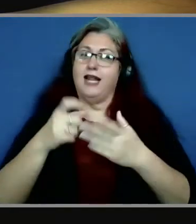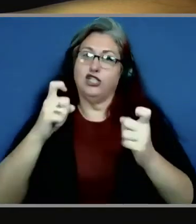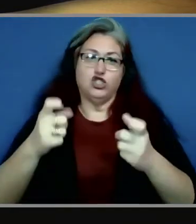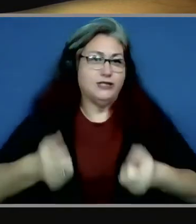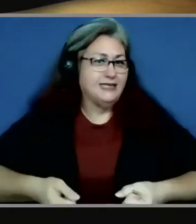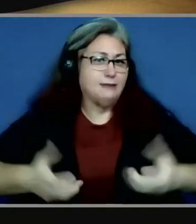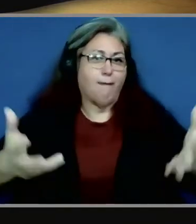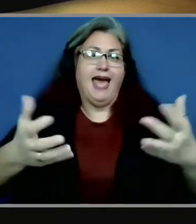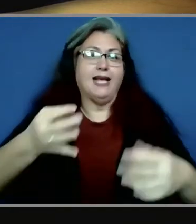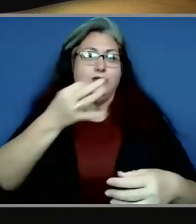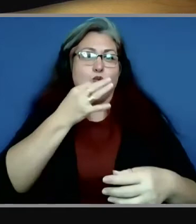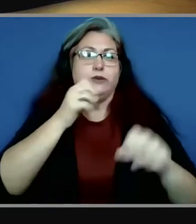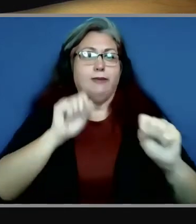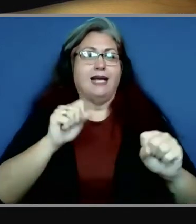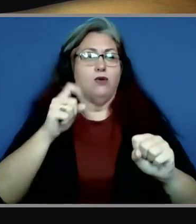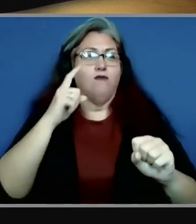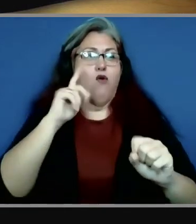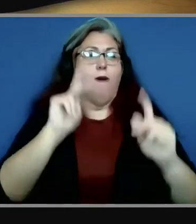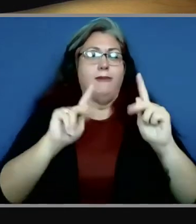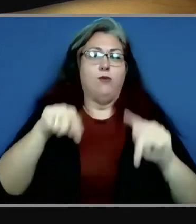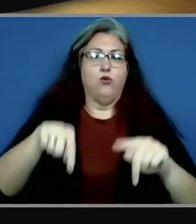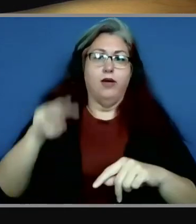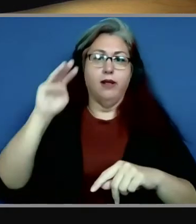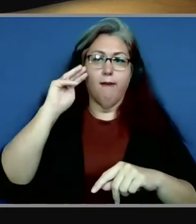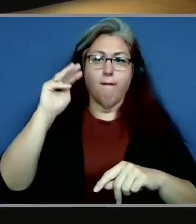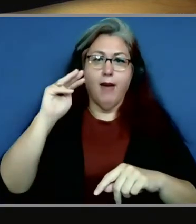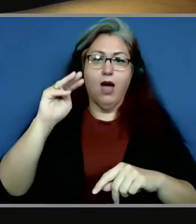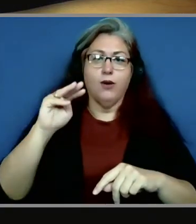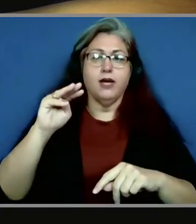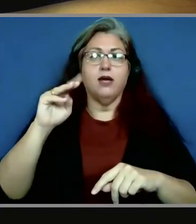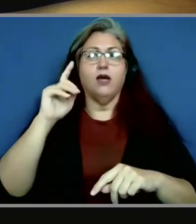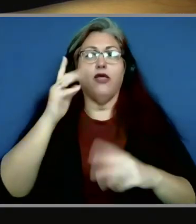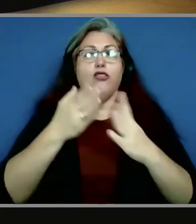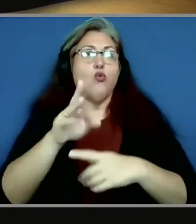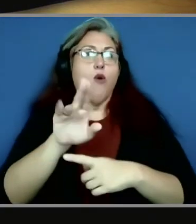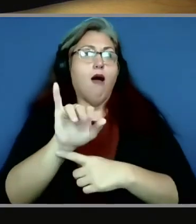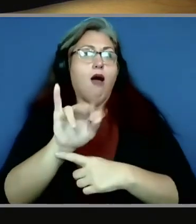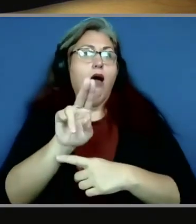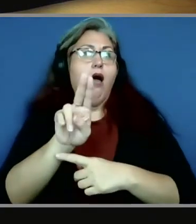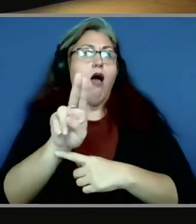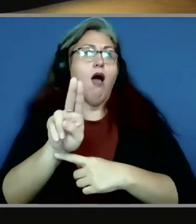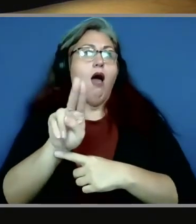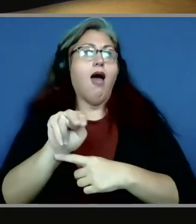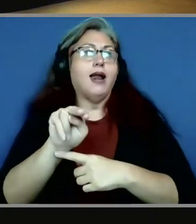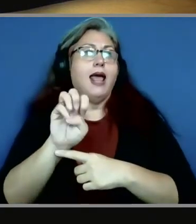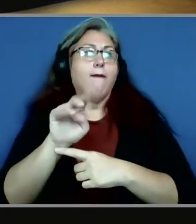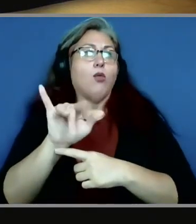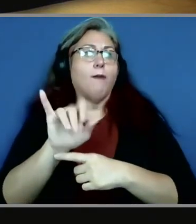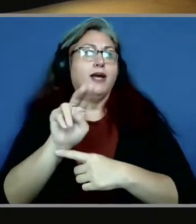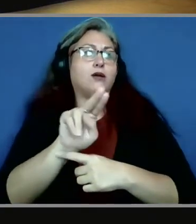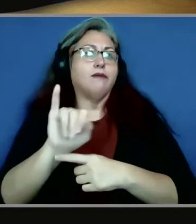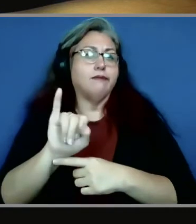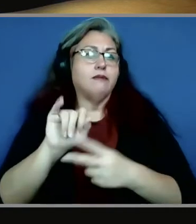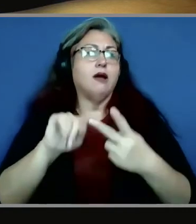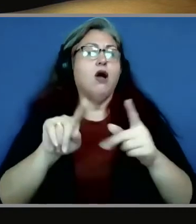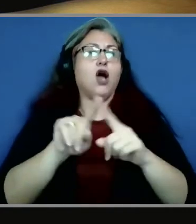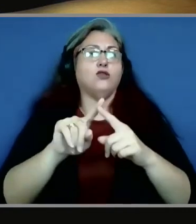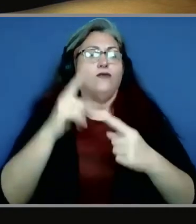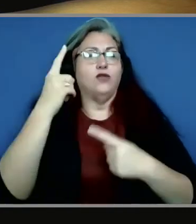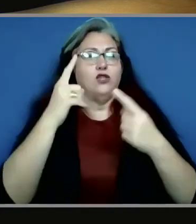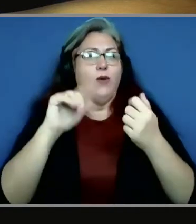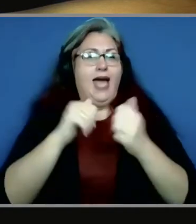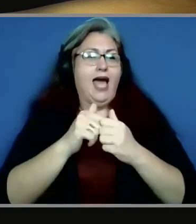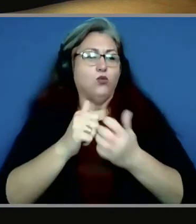possible to the people of Maui County through the unemployment. We also need to start looking into this and helping our